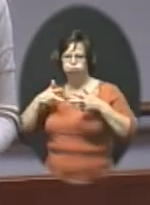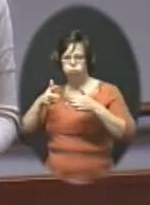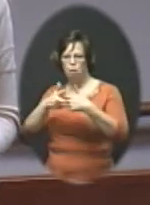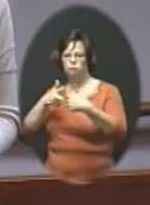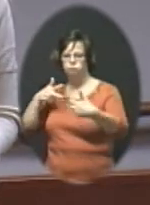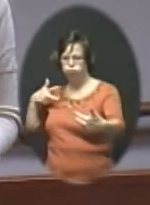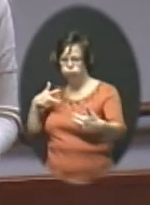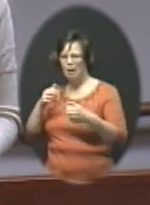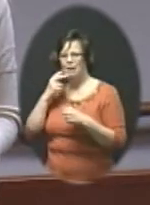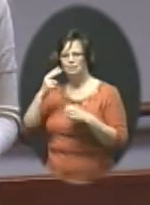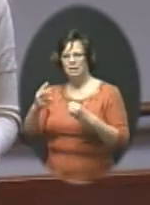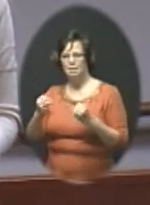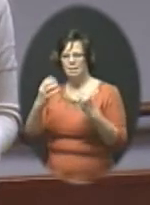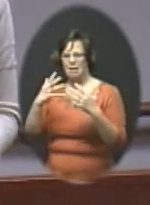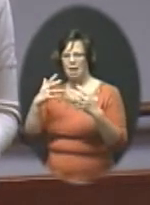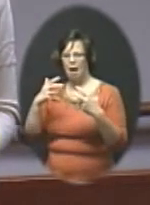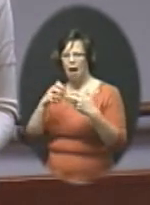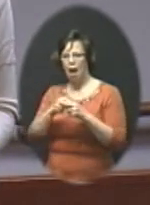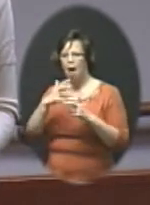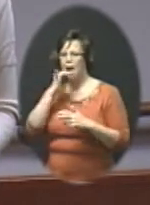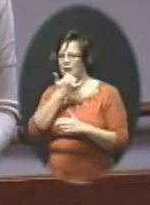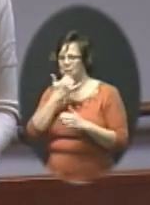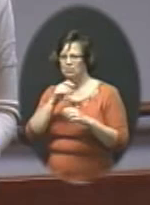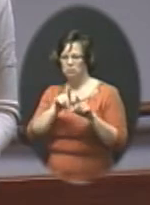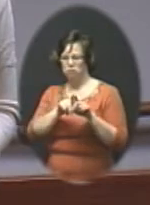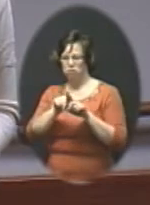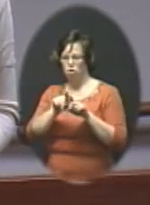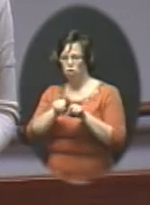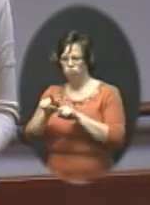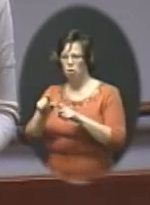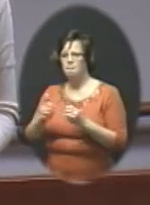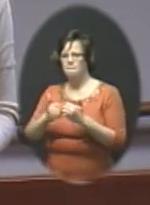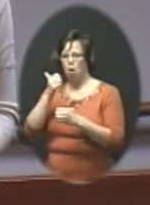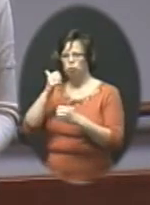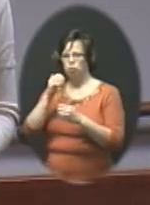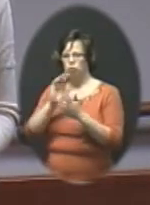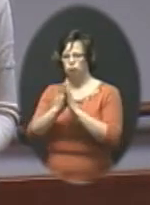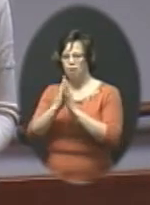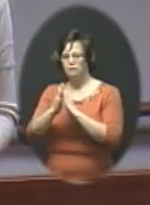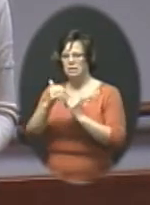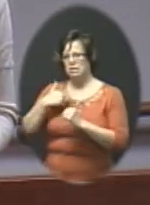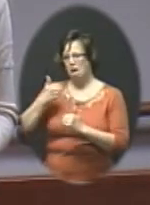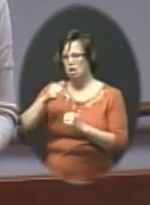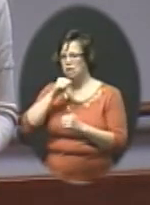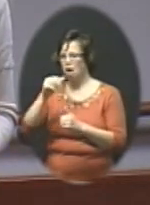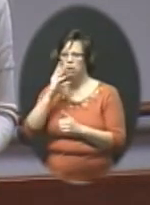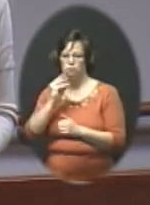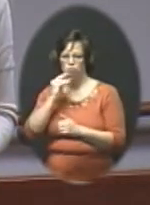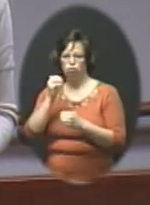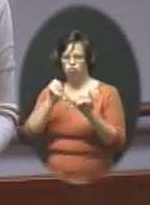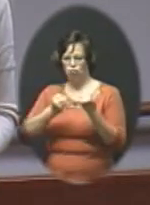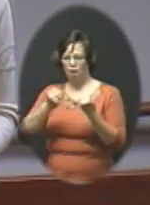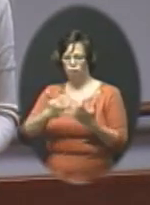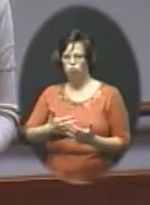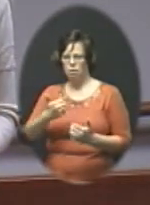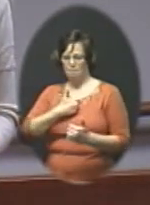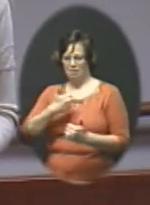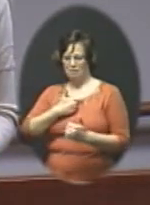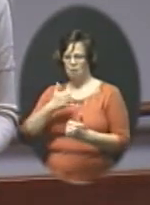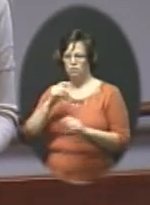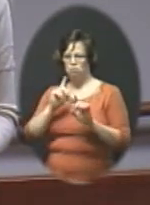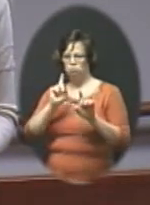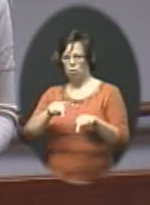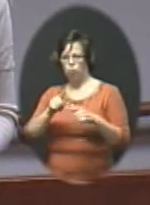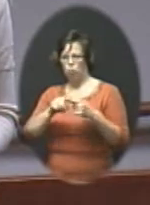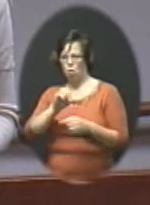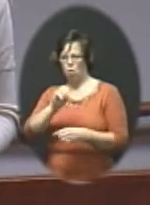many accidents in the area too. Much of the traffic consists of young, relatively inexperienced drivers like myself who attend O&W, but there are